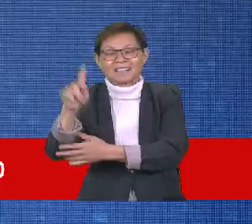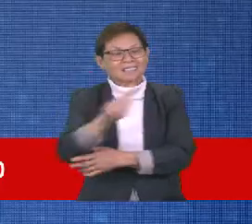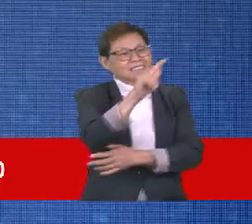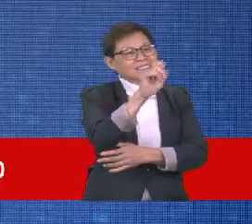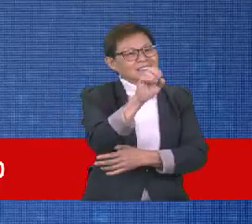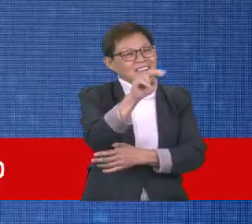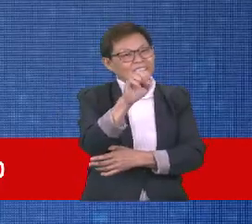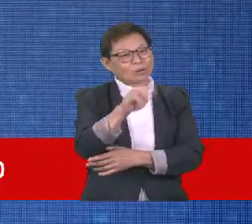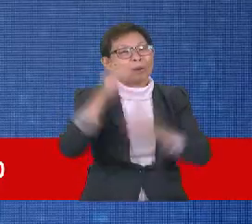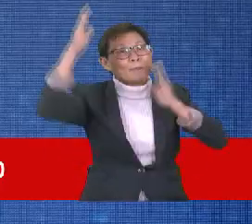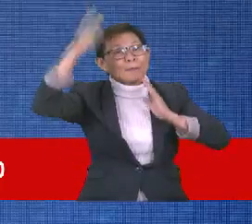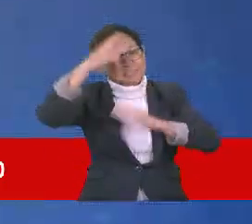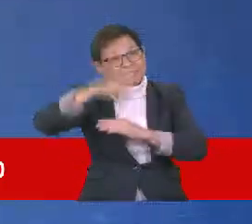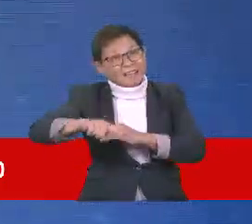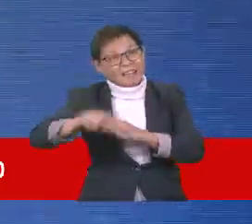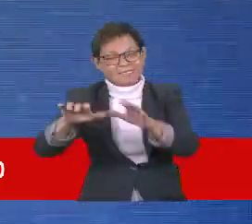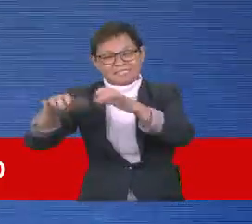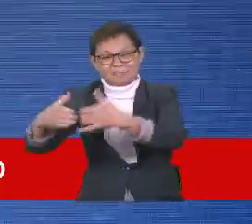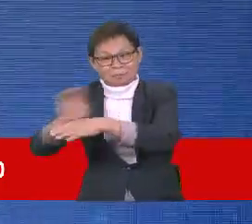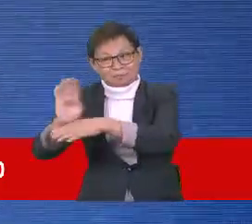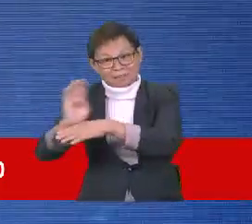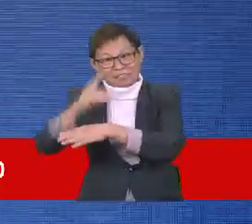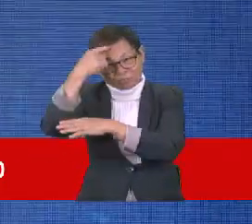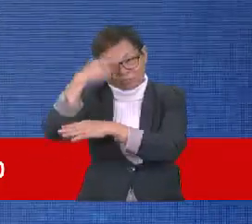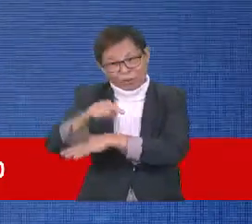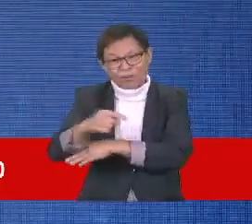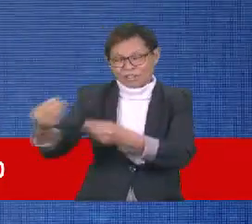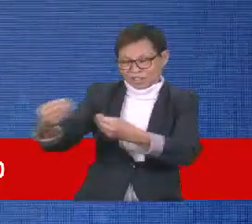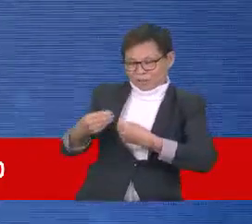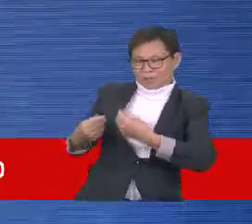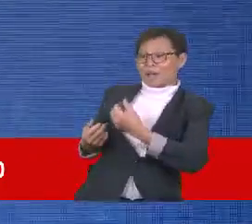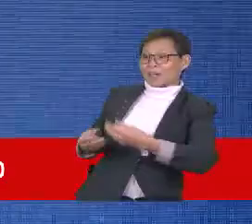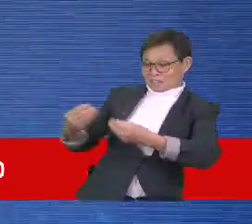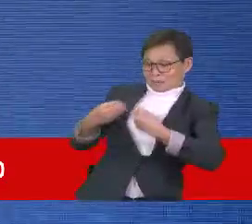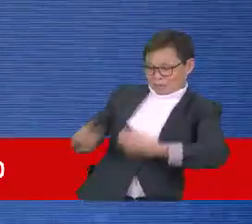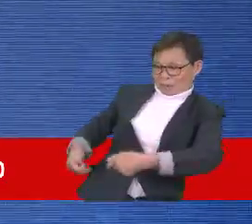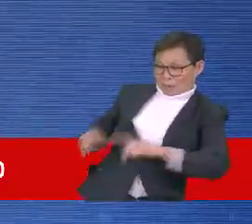Malaysia Thai Chamber, for giving me this opportunity.